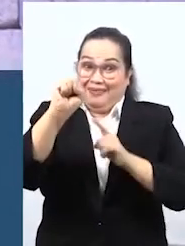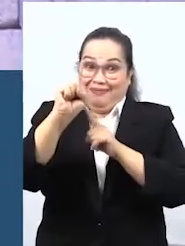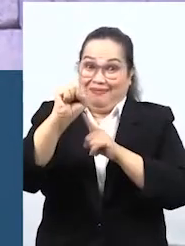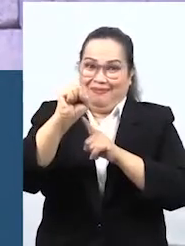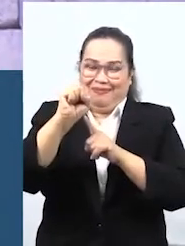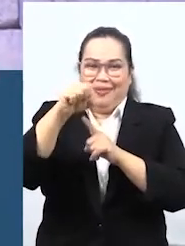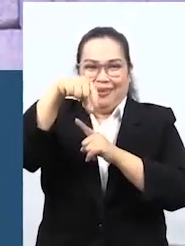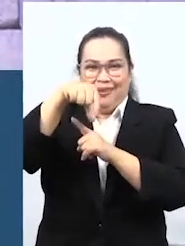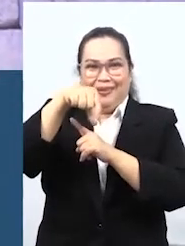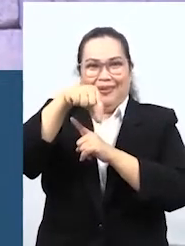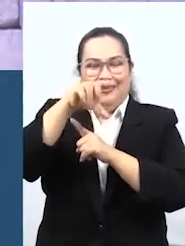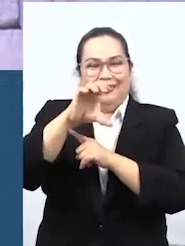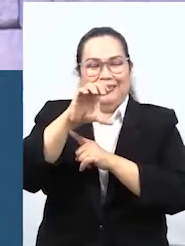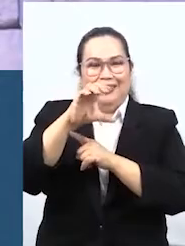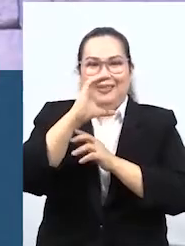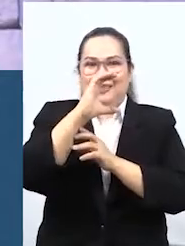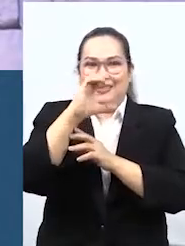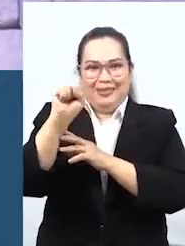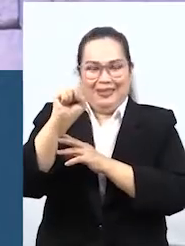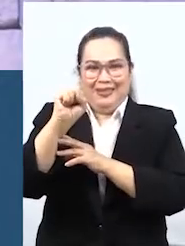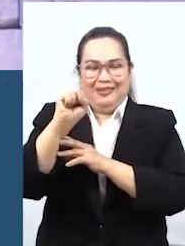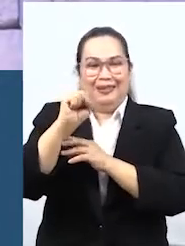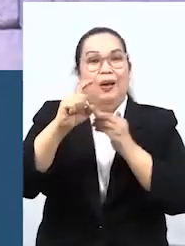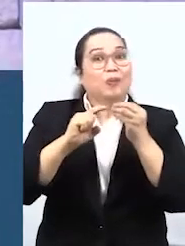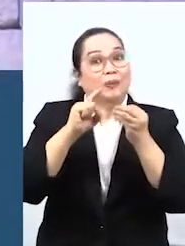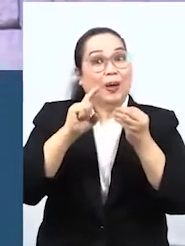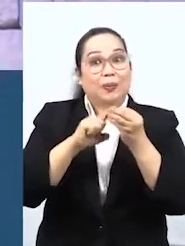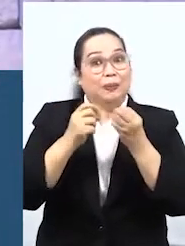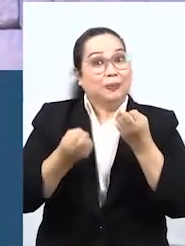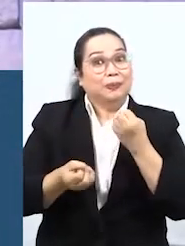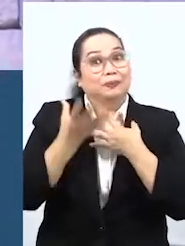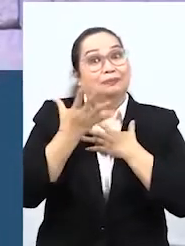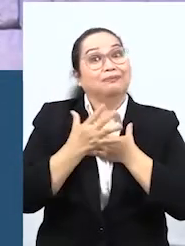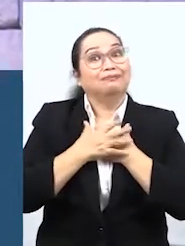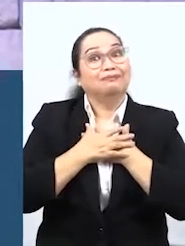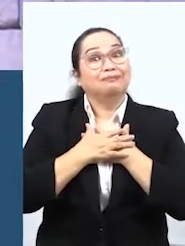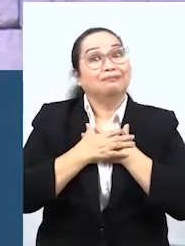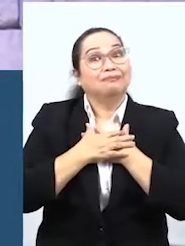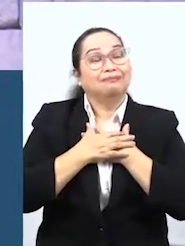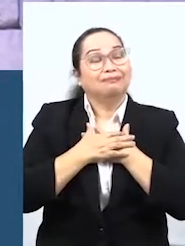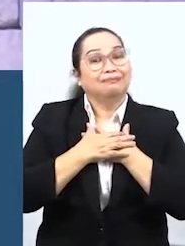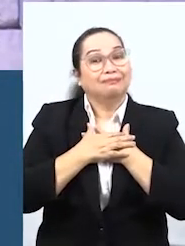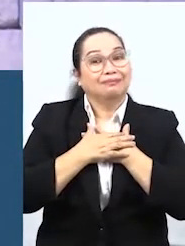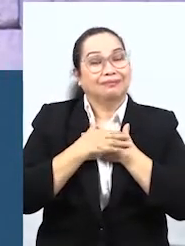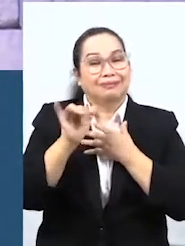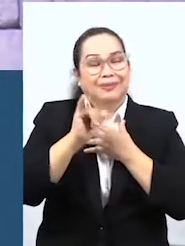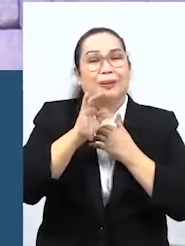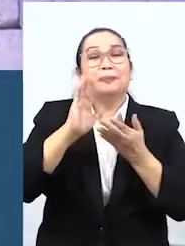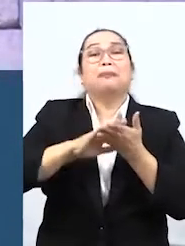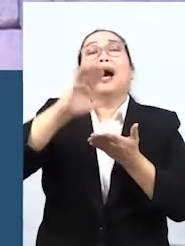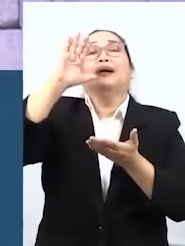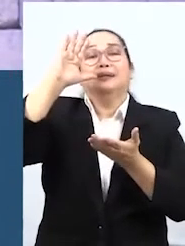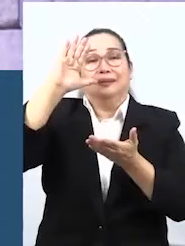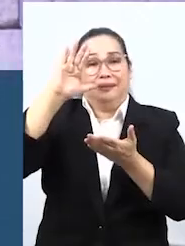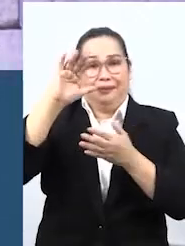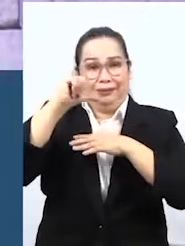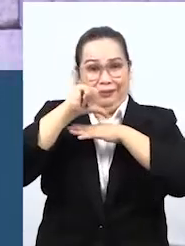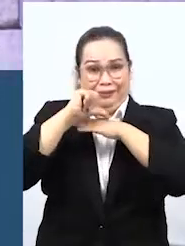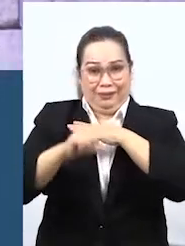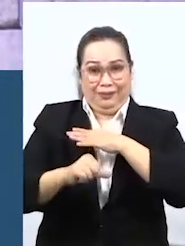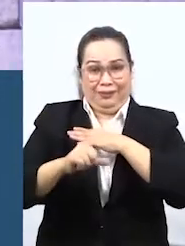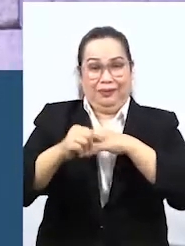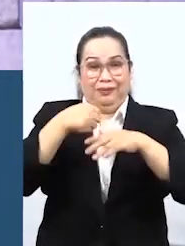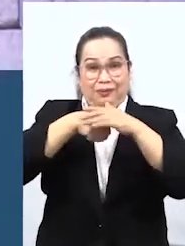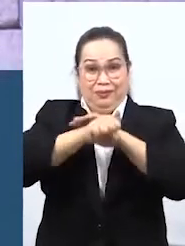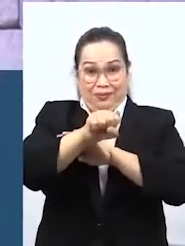ah c-section would cost ah a legan and arm Grabe ho no mahal-mahal magpas